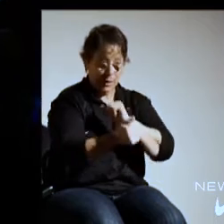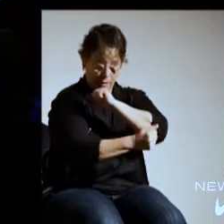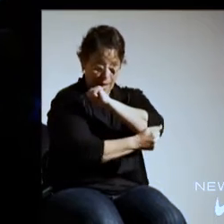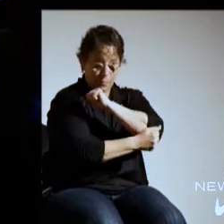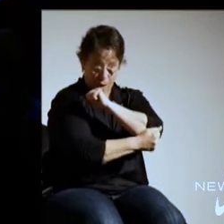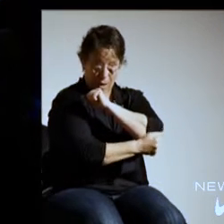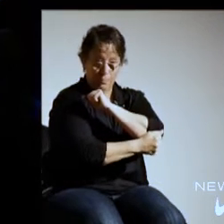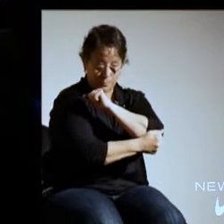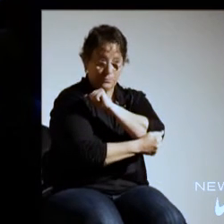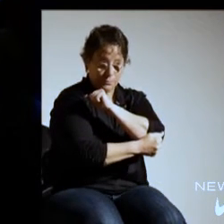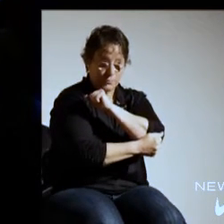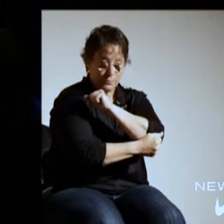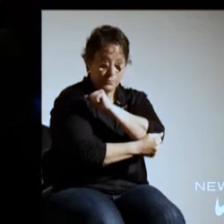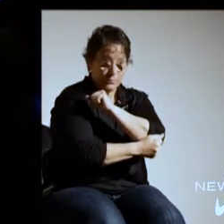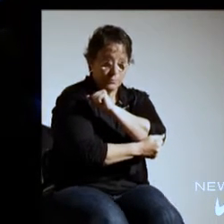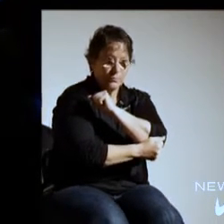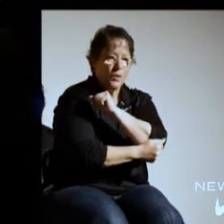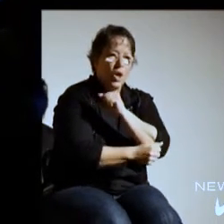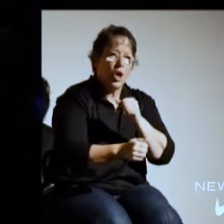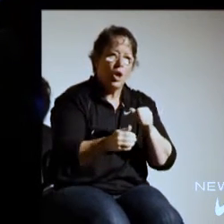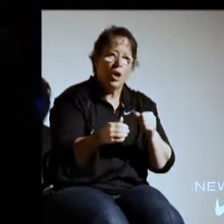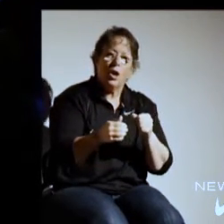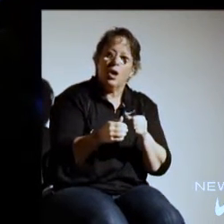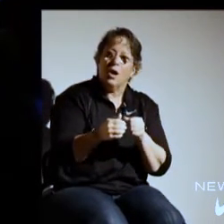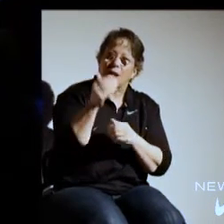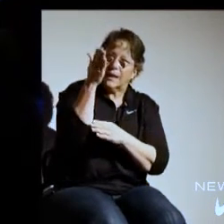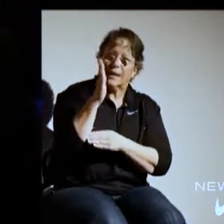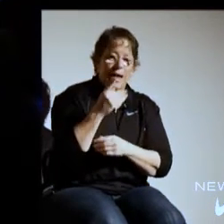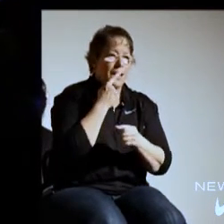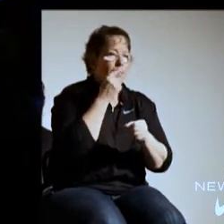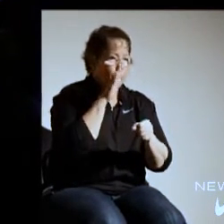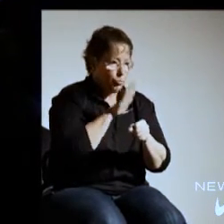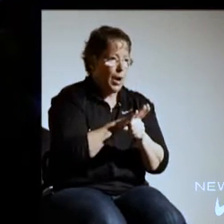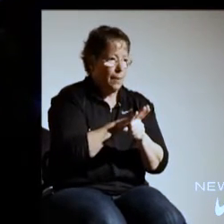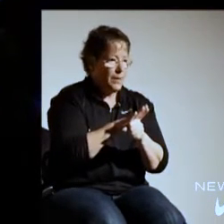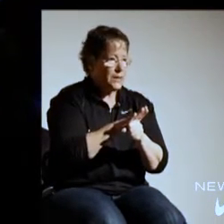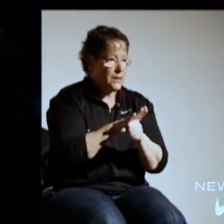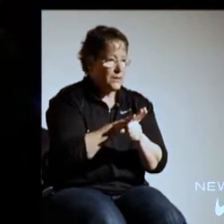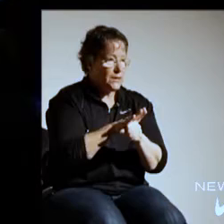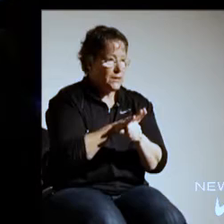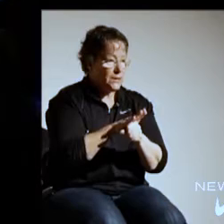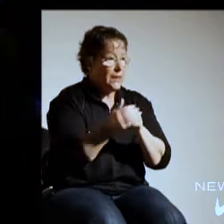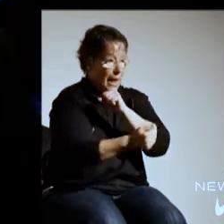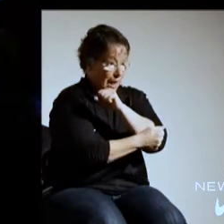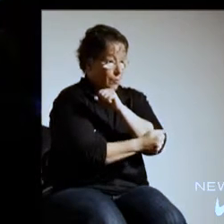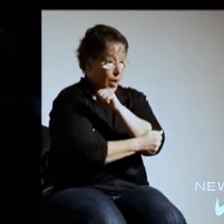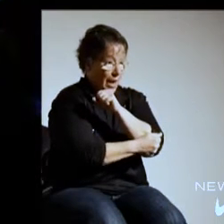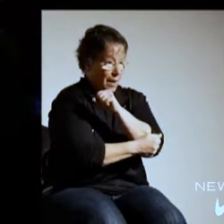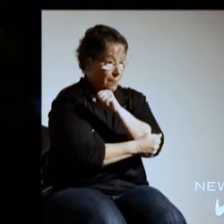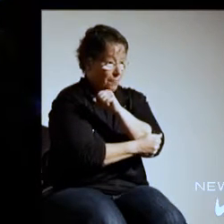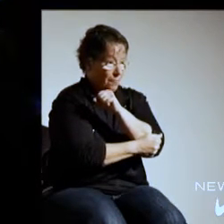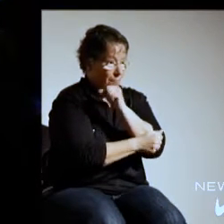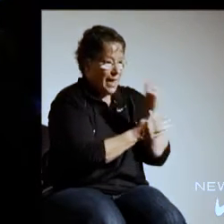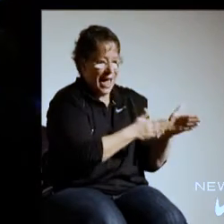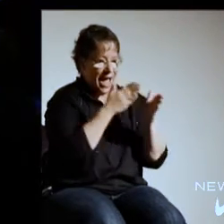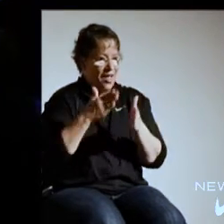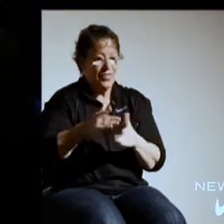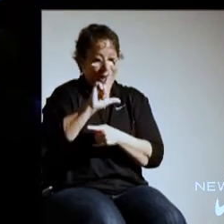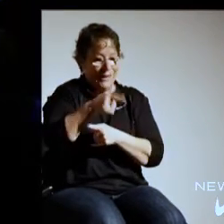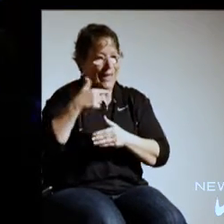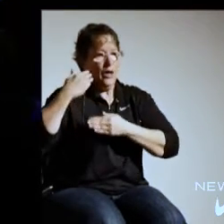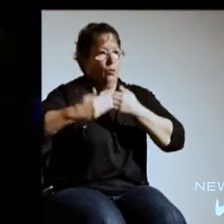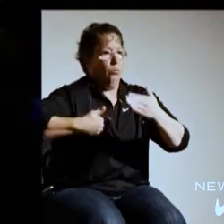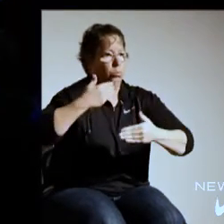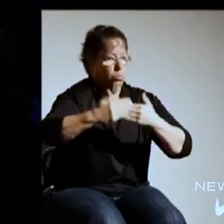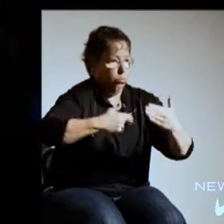of the promise that God made to Abraham wasn't realized until generations later when Jesus Christ would ultimately